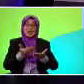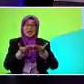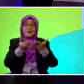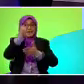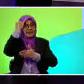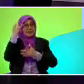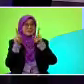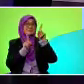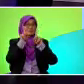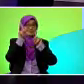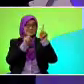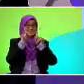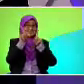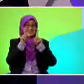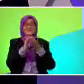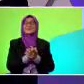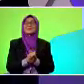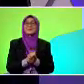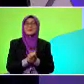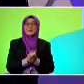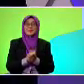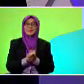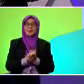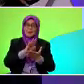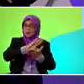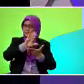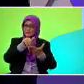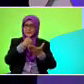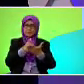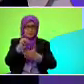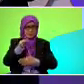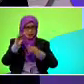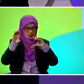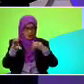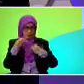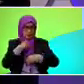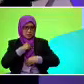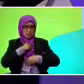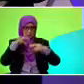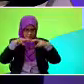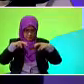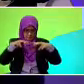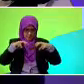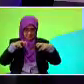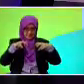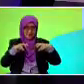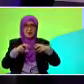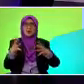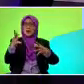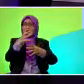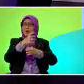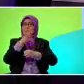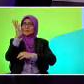okay. All of the pupils here, because they did their own investigations, they deserve 6 stars. 6 stars.